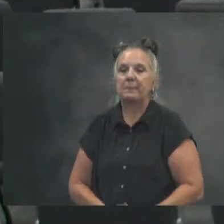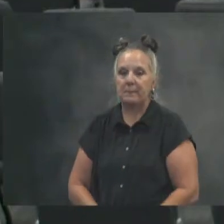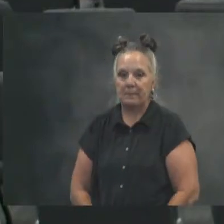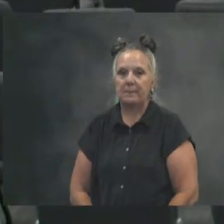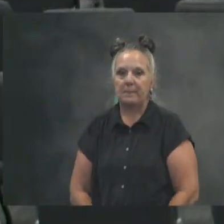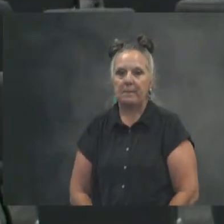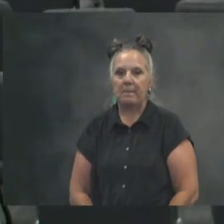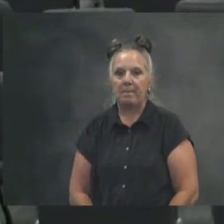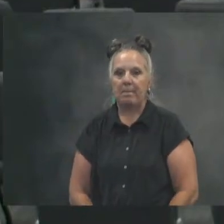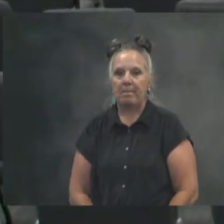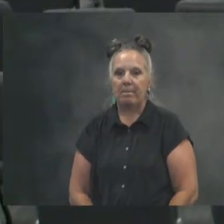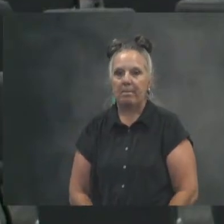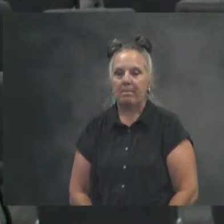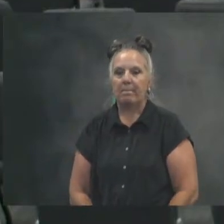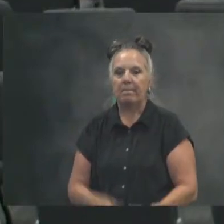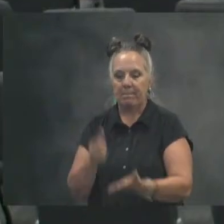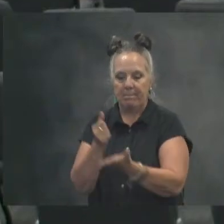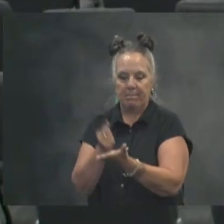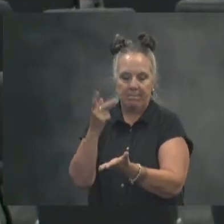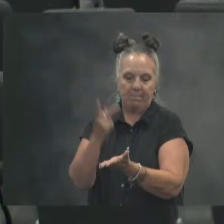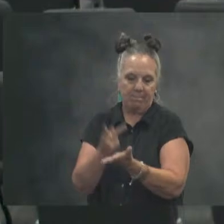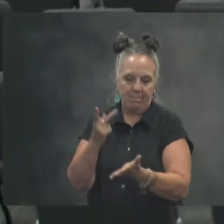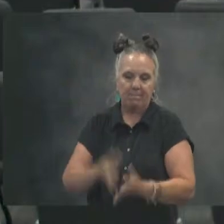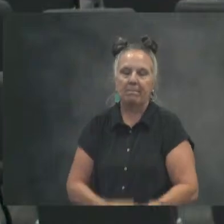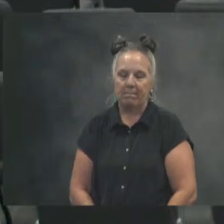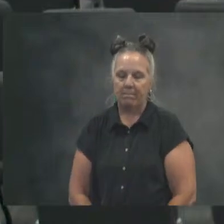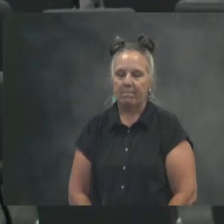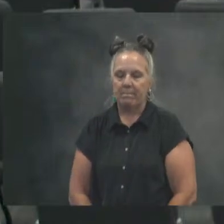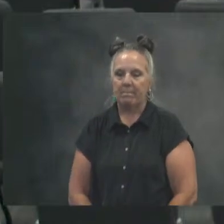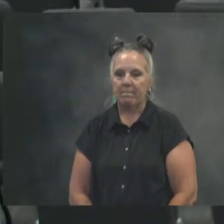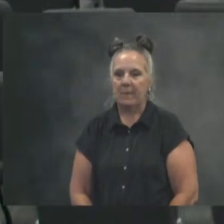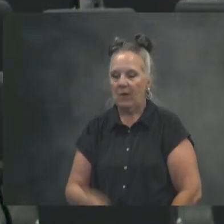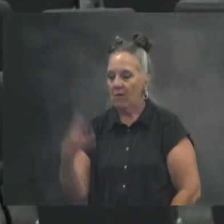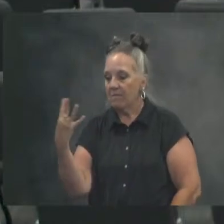with 4 affirmative and 3 in opposition.